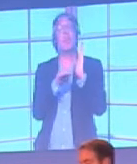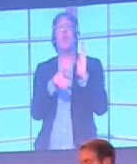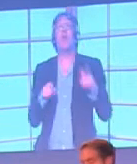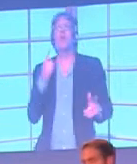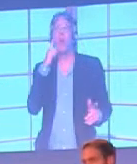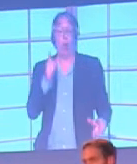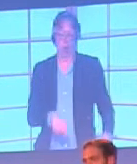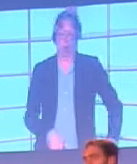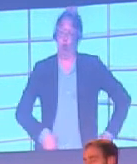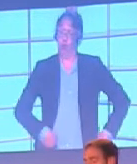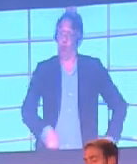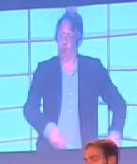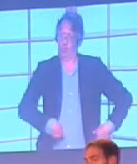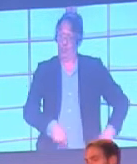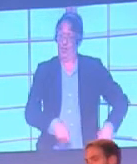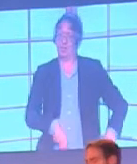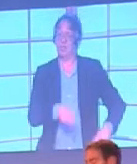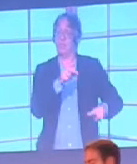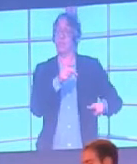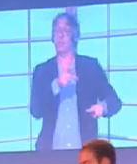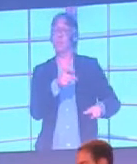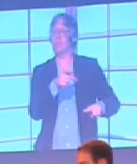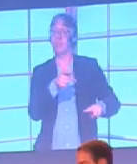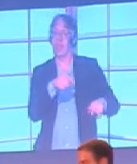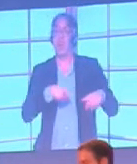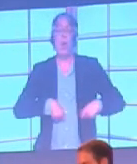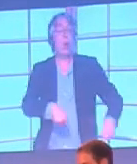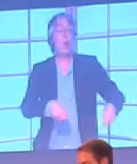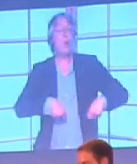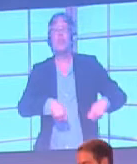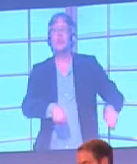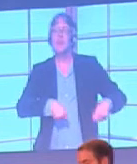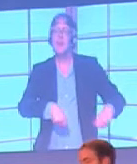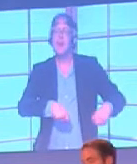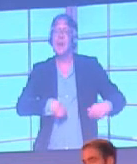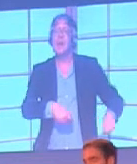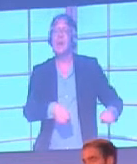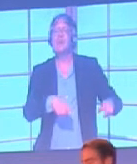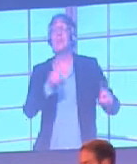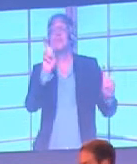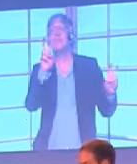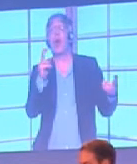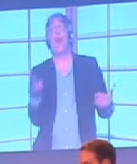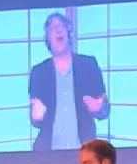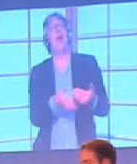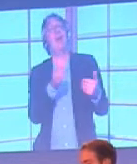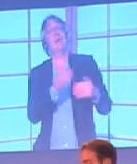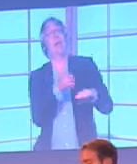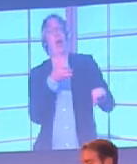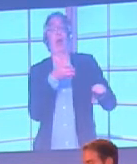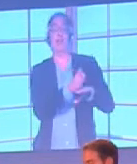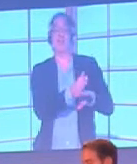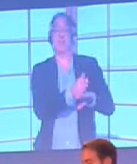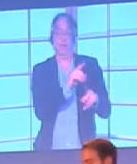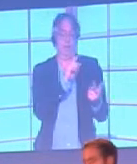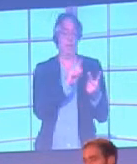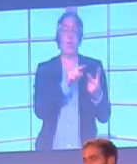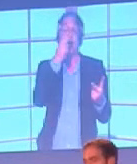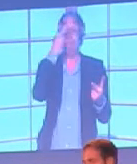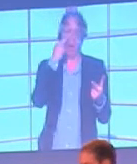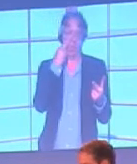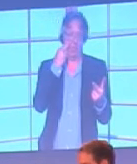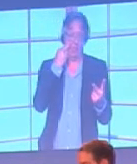user positions. What we define with CAFE as easy access position for limited mobility, blind, partially